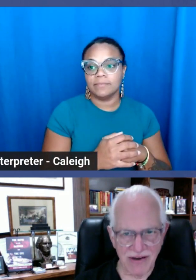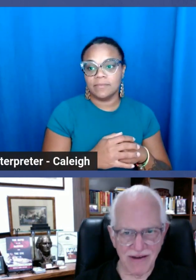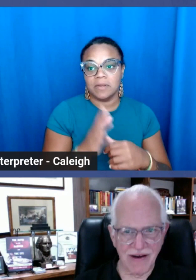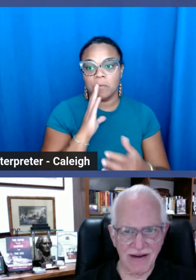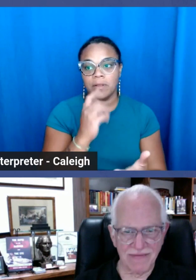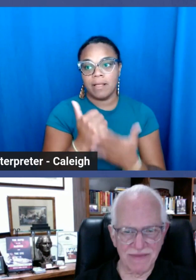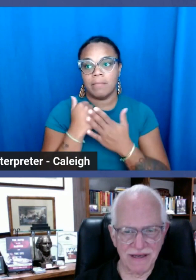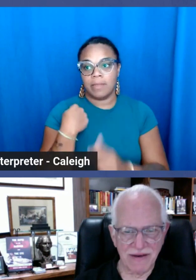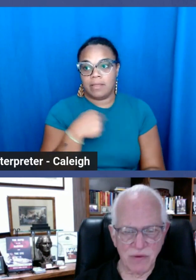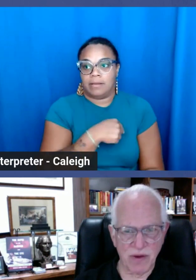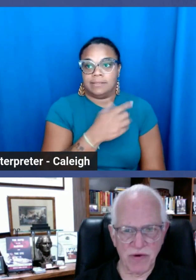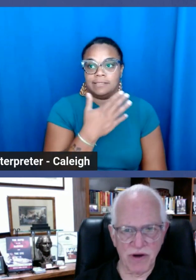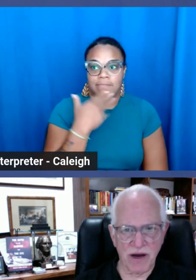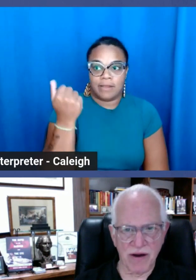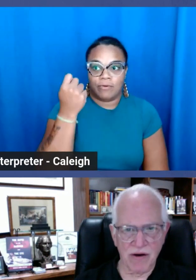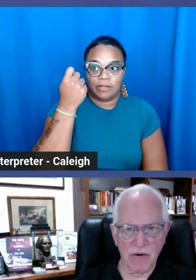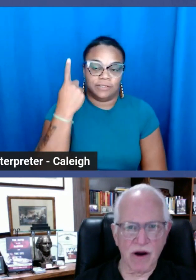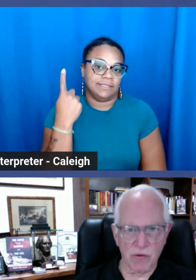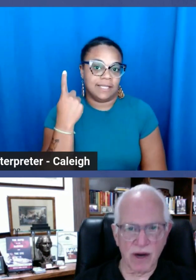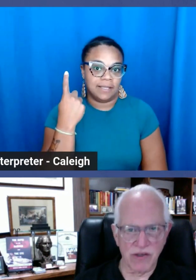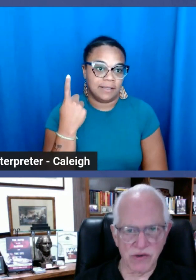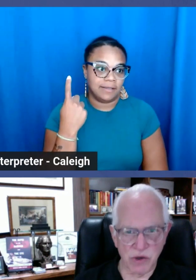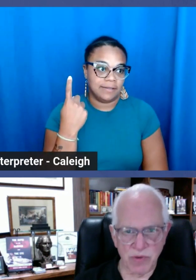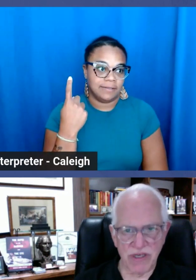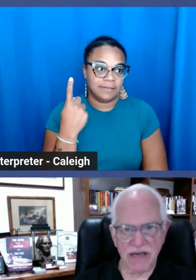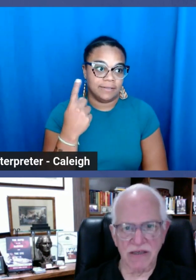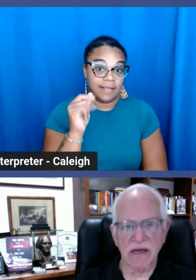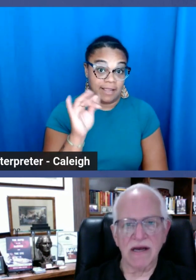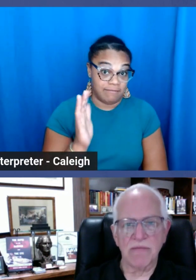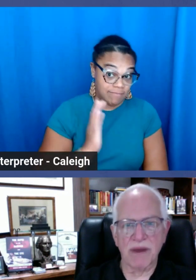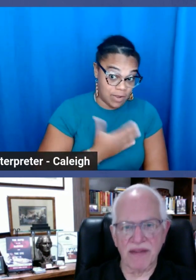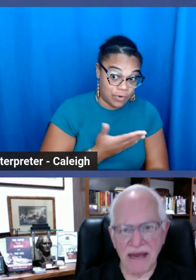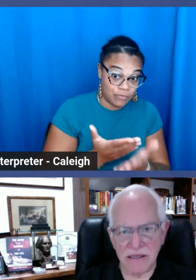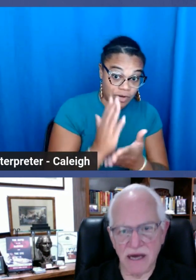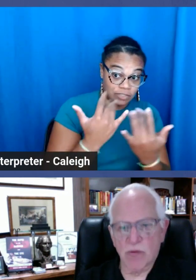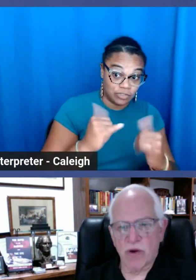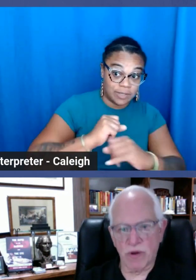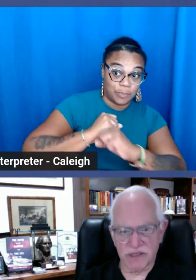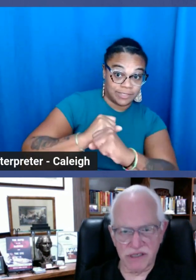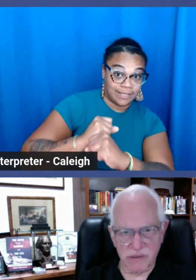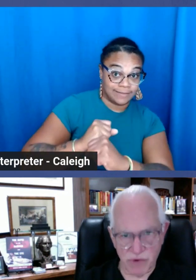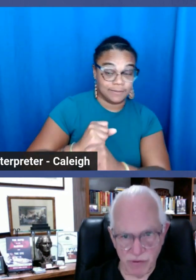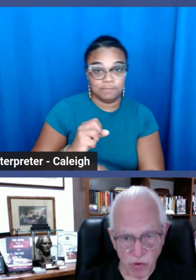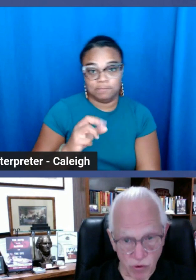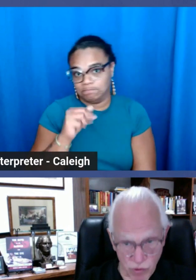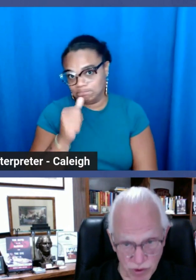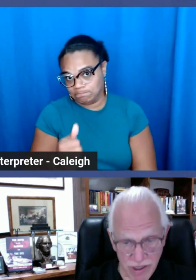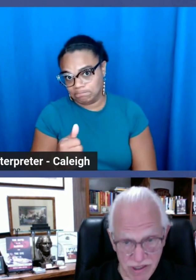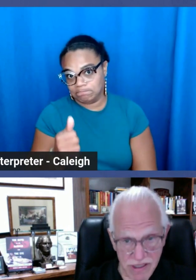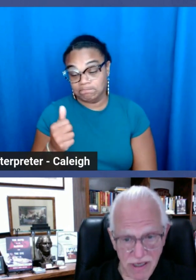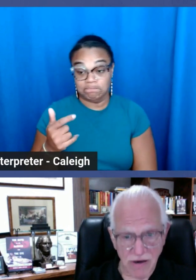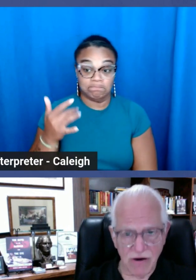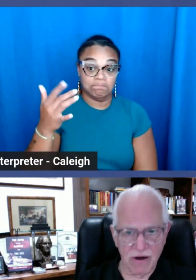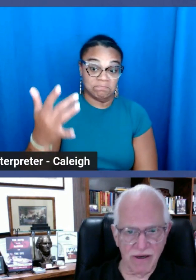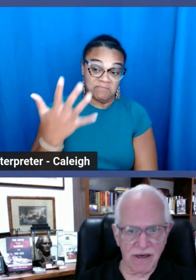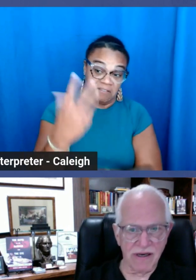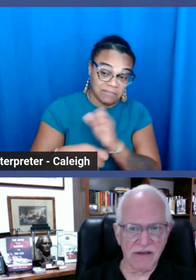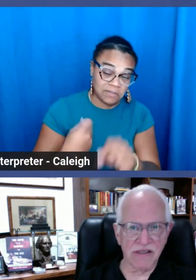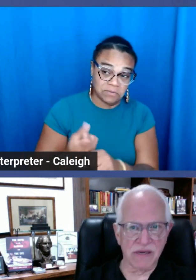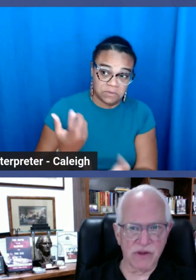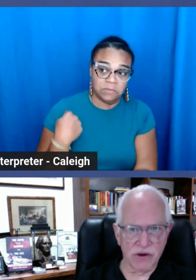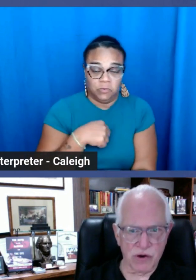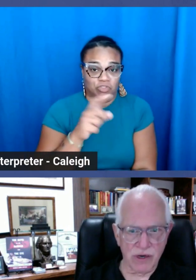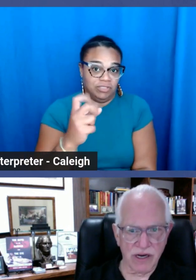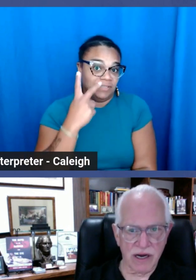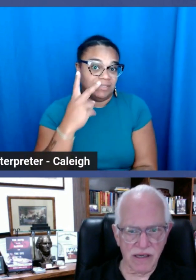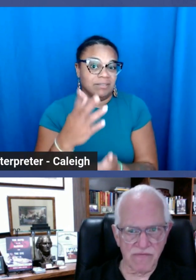understand whether or not our rights are still protected. By that time, we will see Supreme Court rulings on